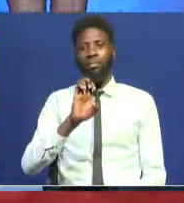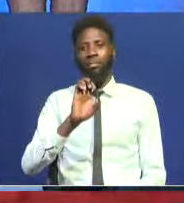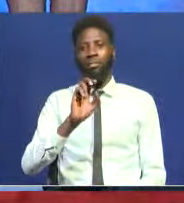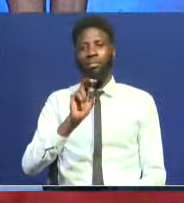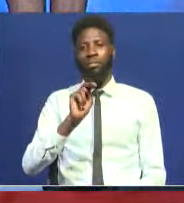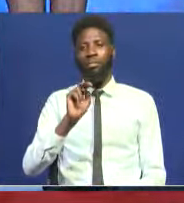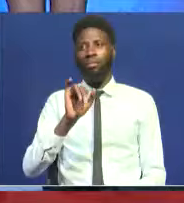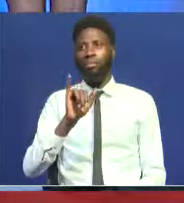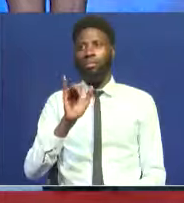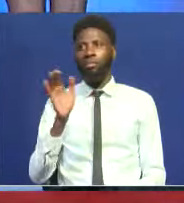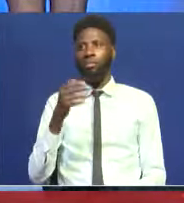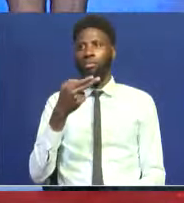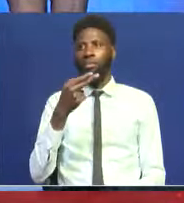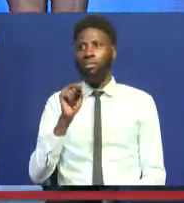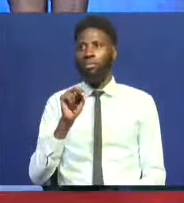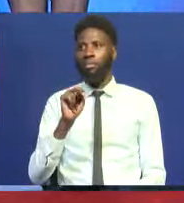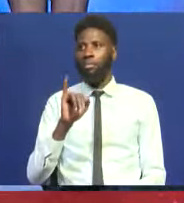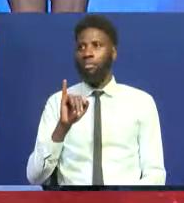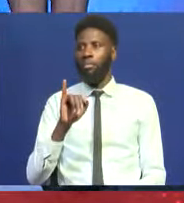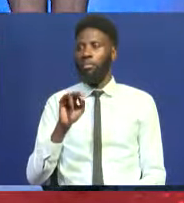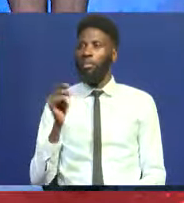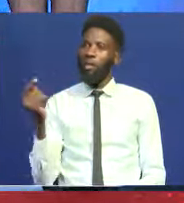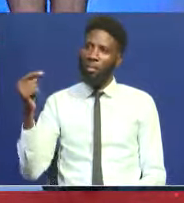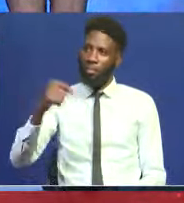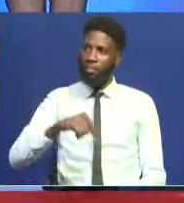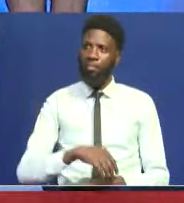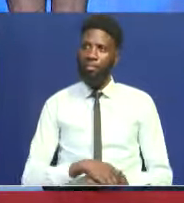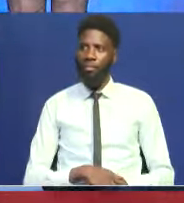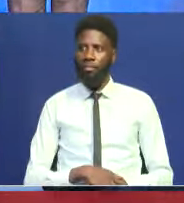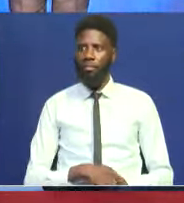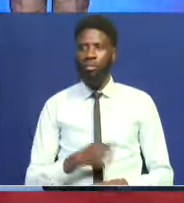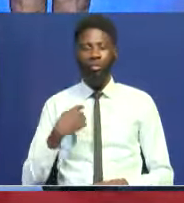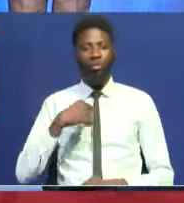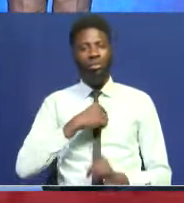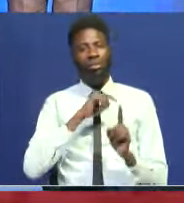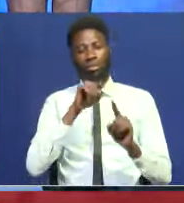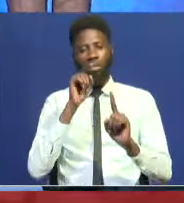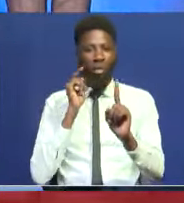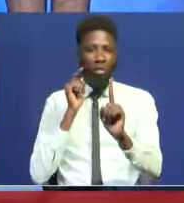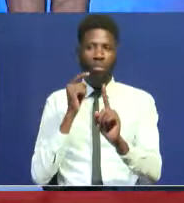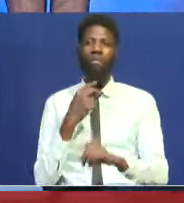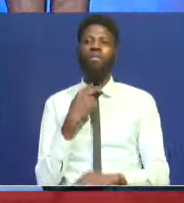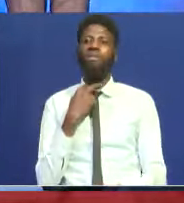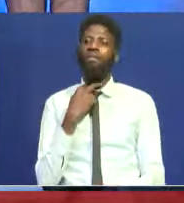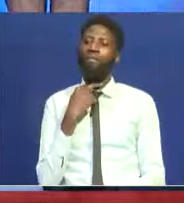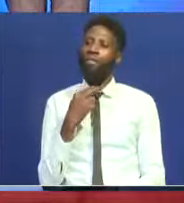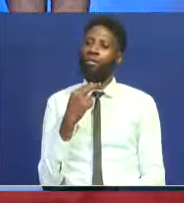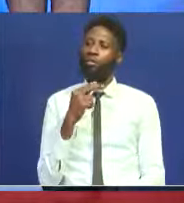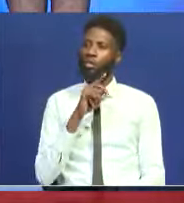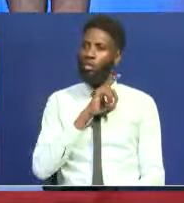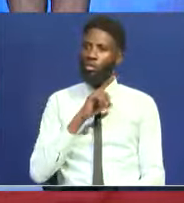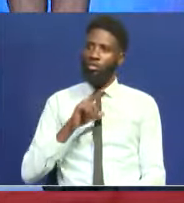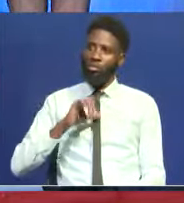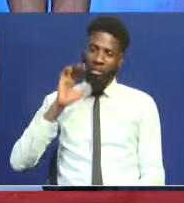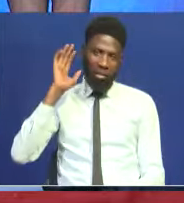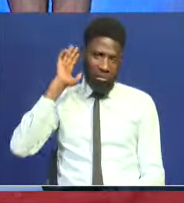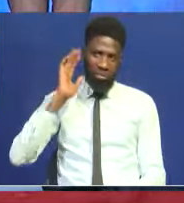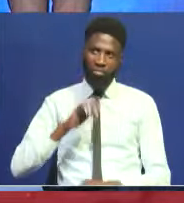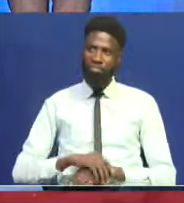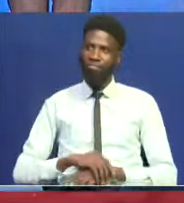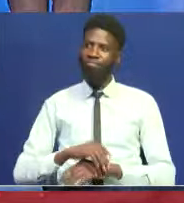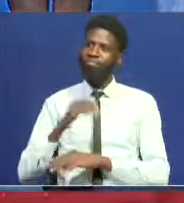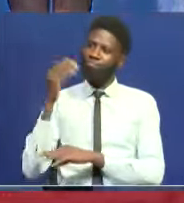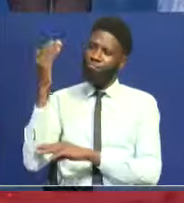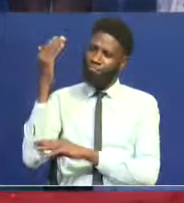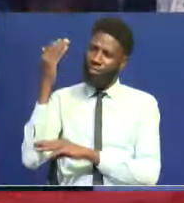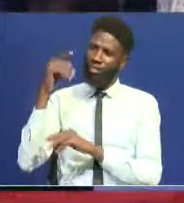Hinn. We are here to hear the sweetest voice, the voice of the Lord. The preaching would begin at about